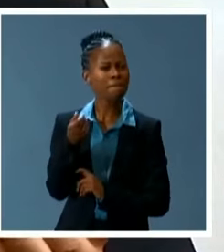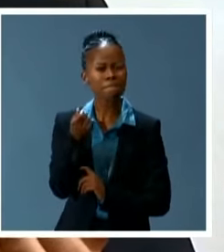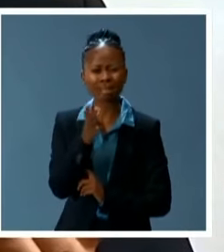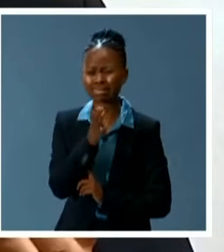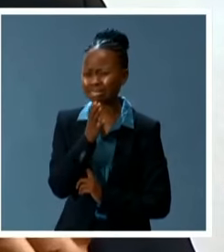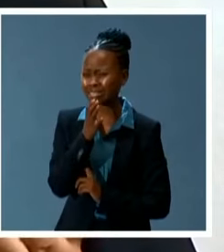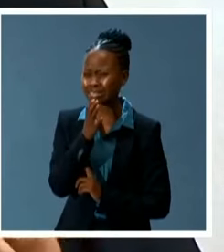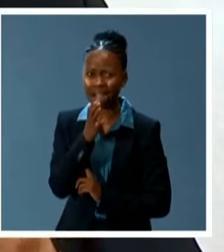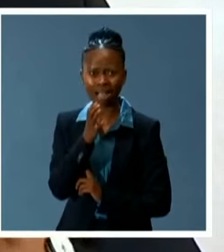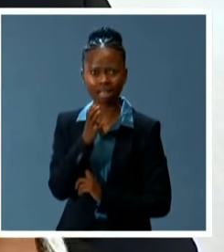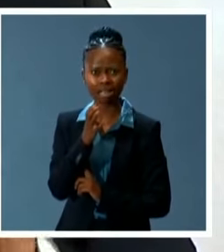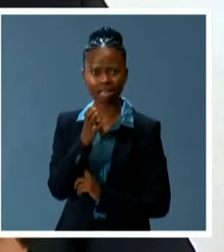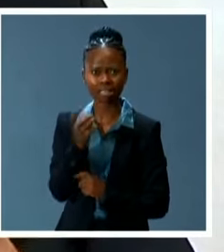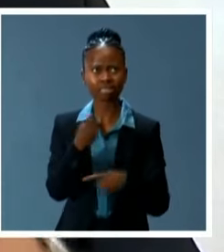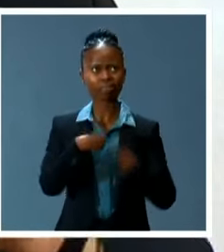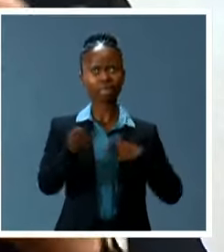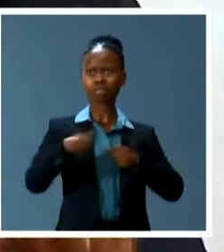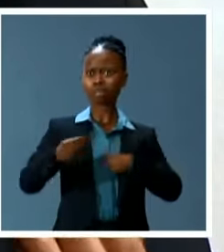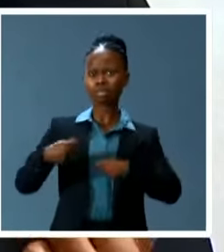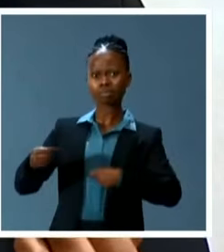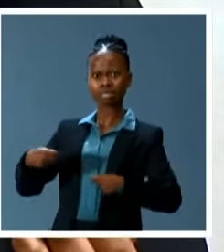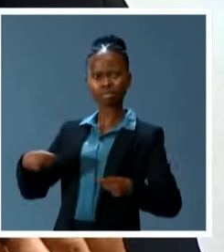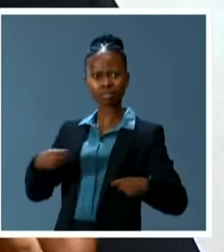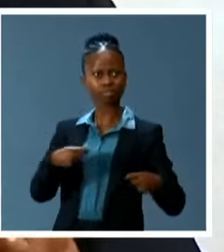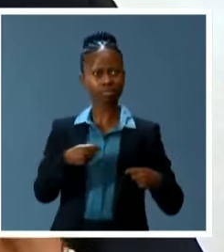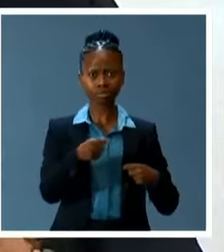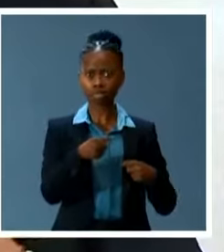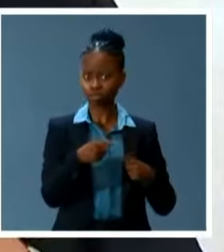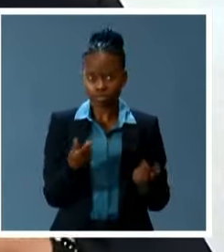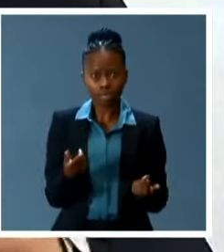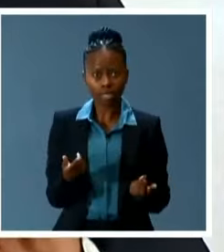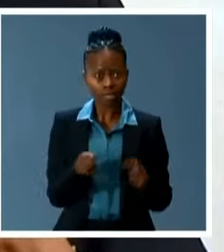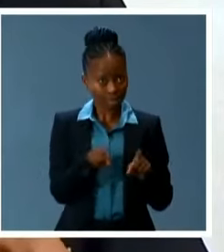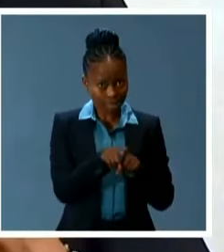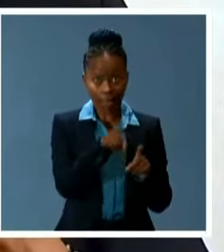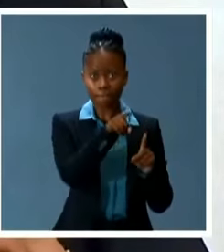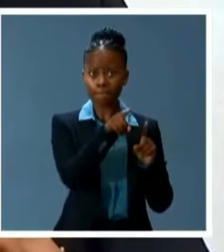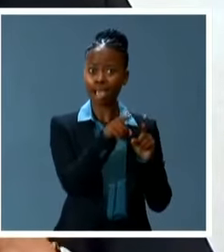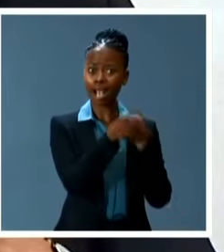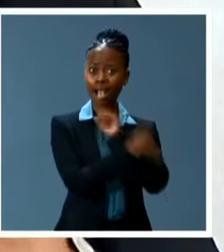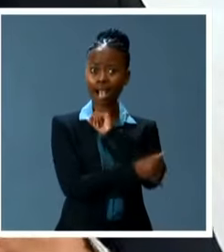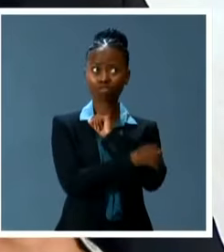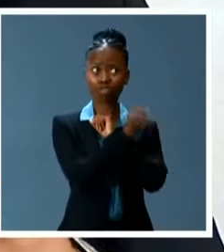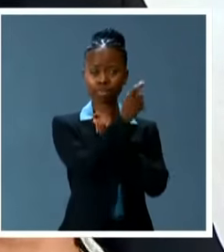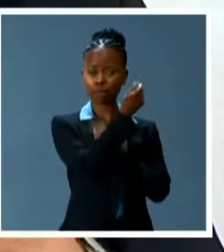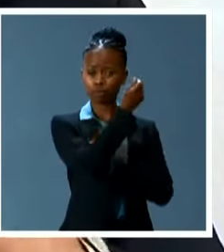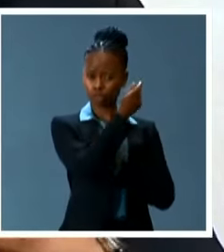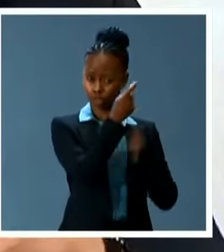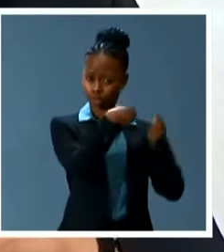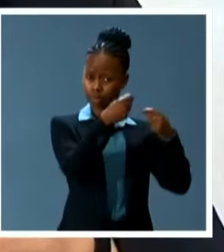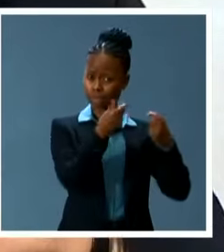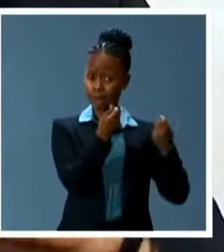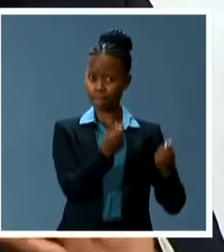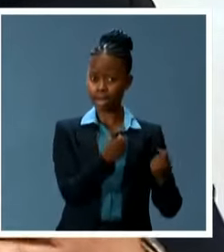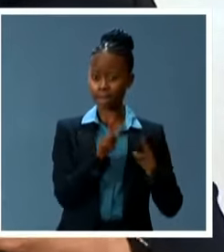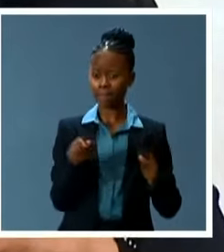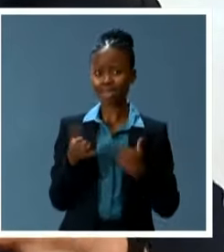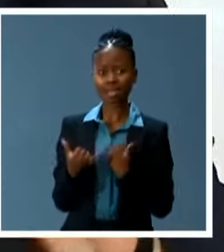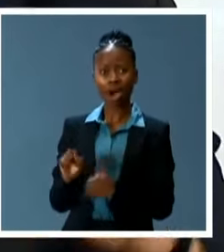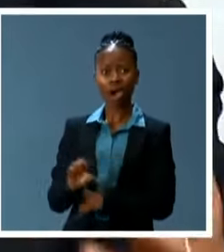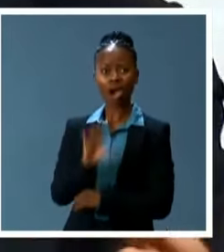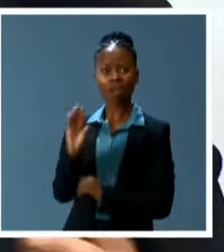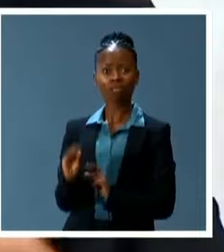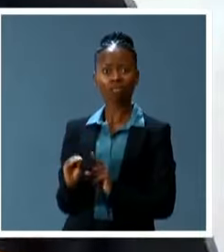their economies. But Africa, to do the same, would need to do something equivalent to 10% of